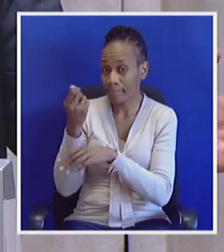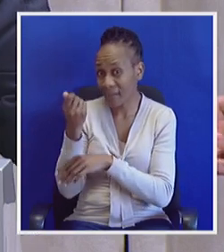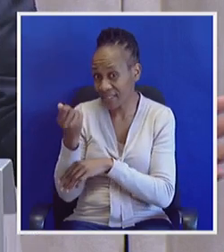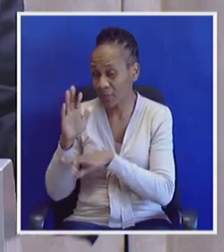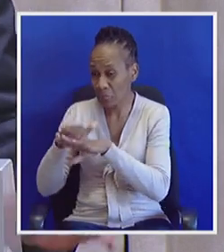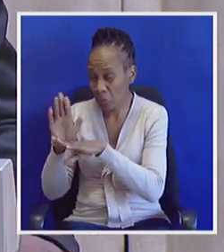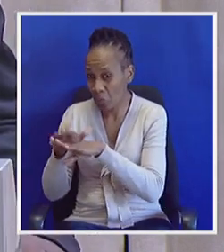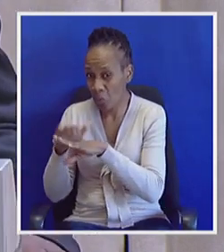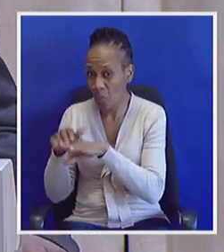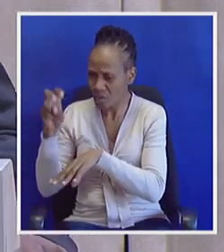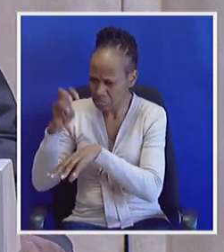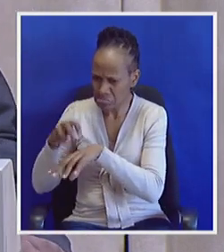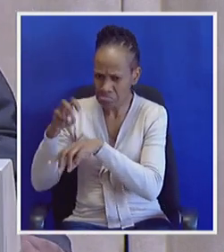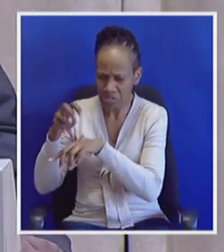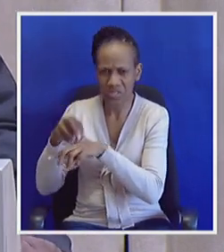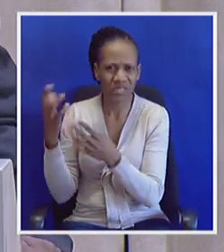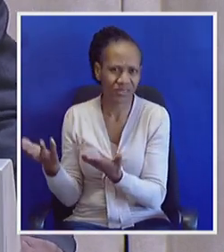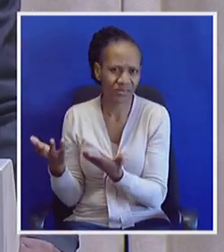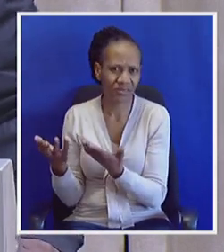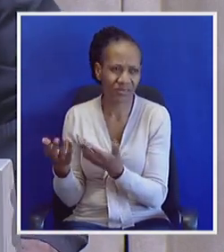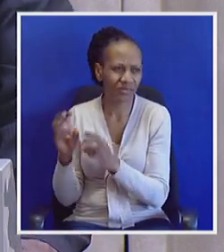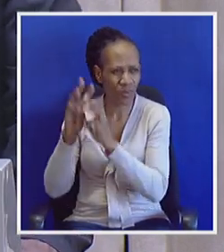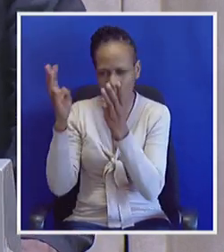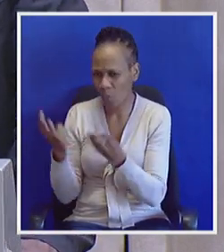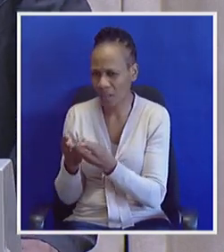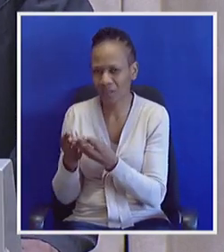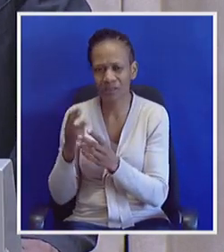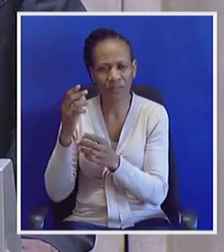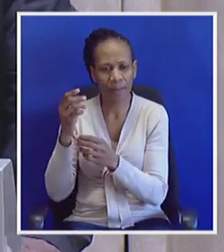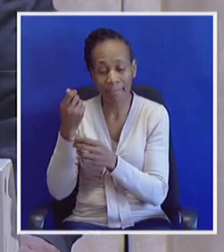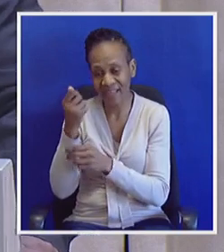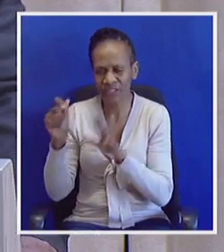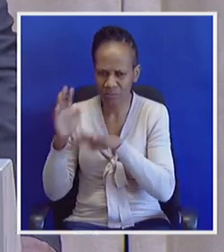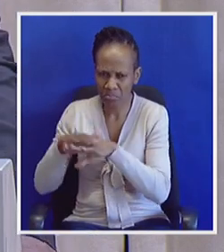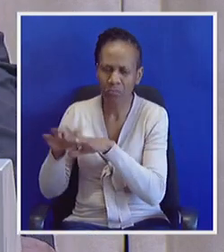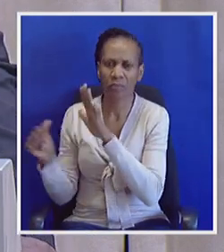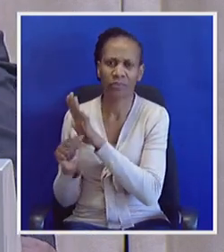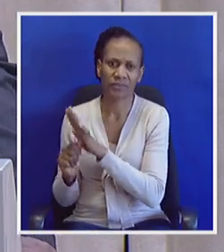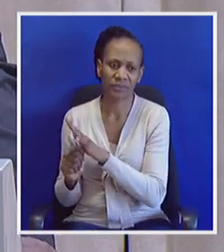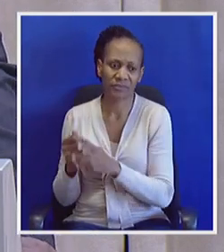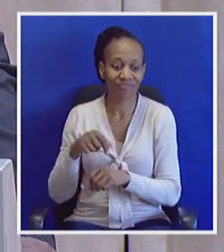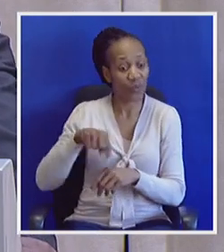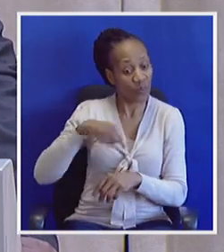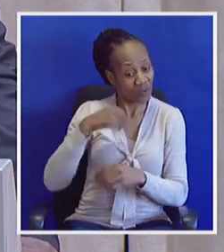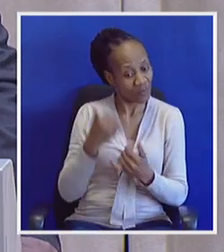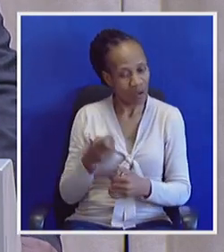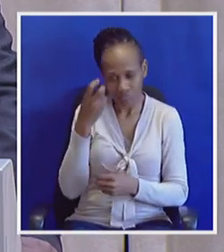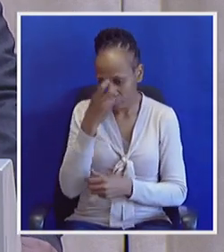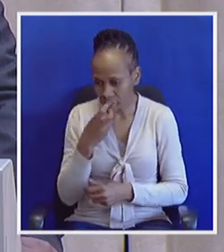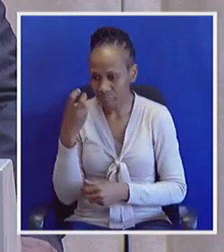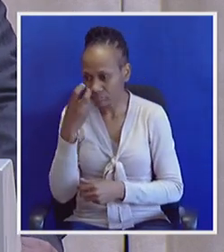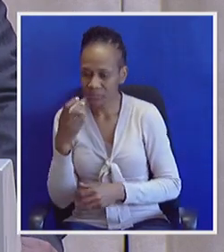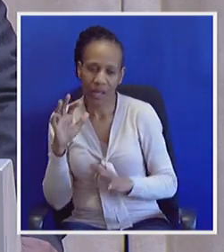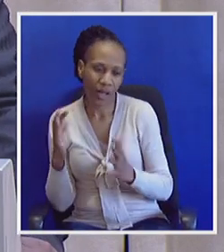lot. It's a capitalist-controlled type of world, and we must find a way of